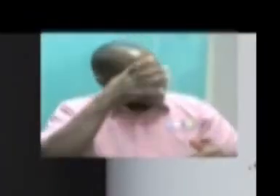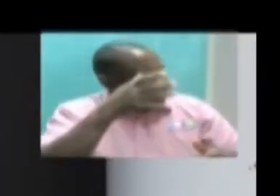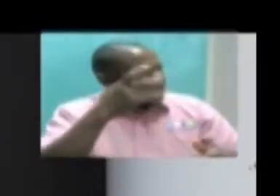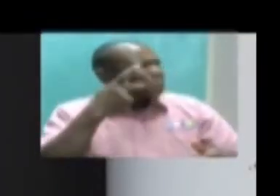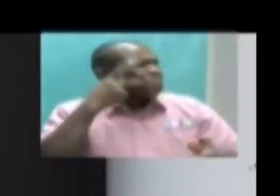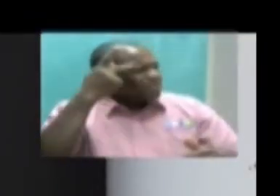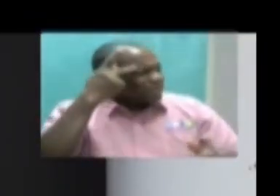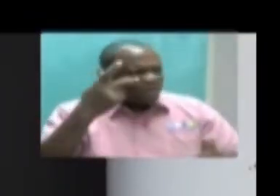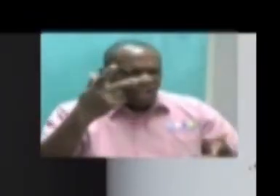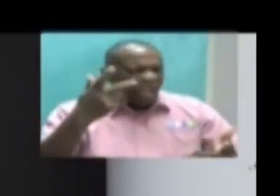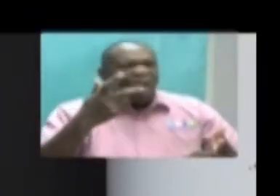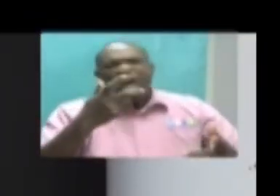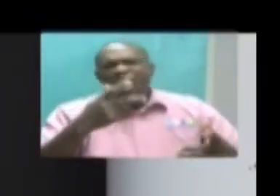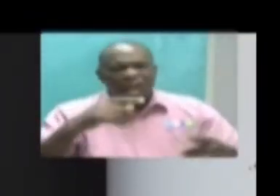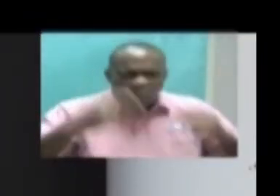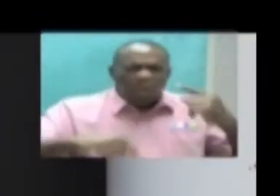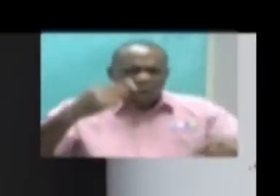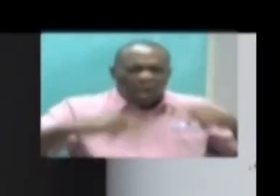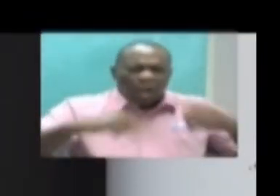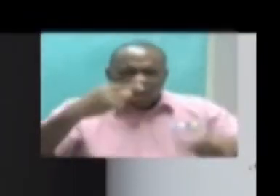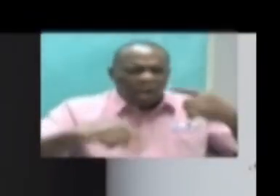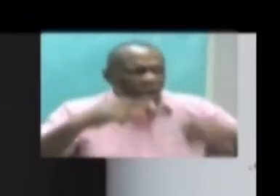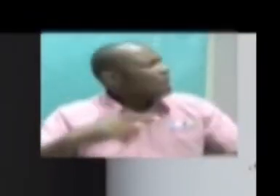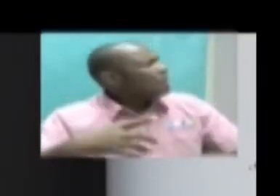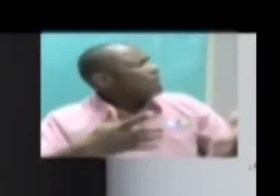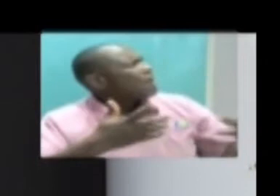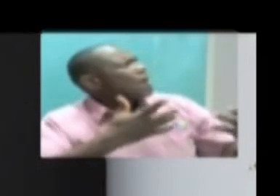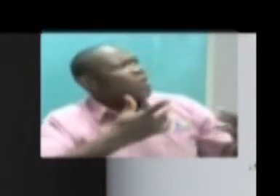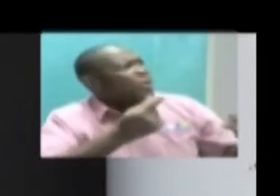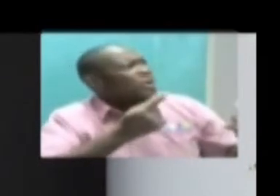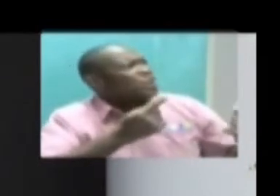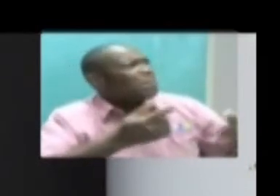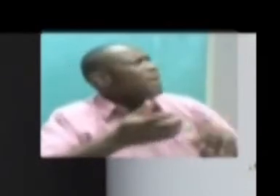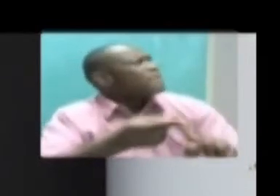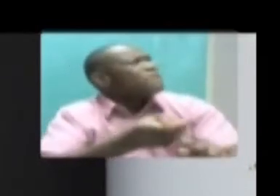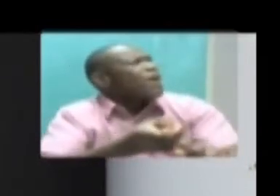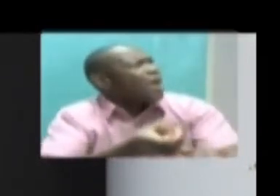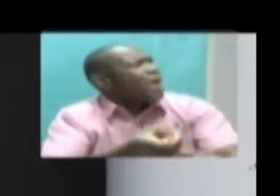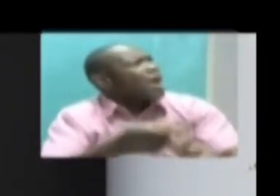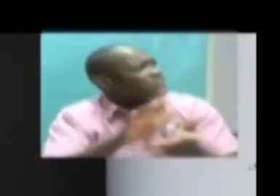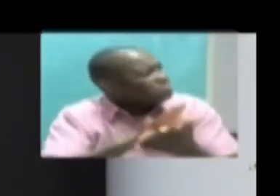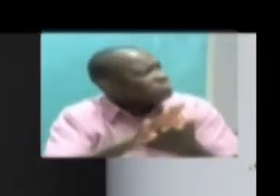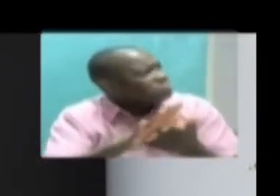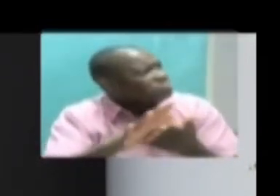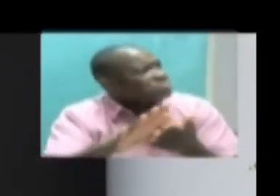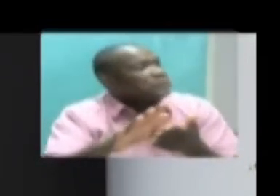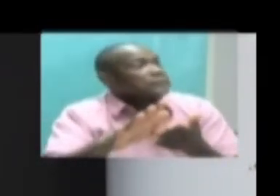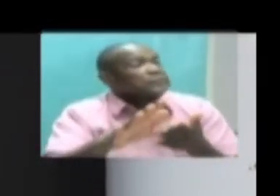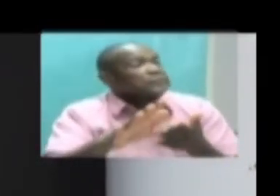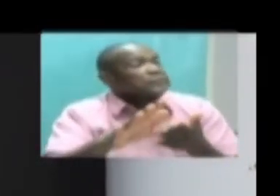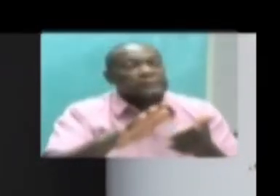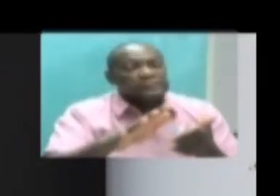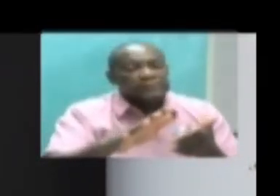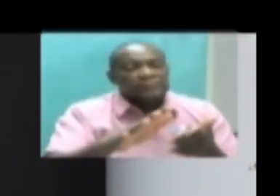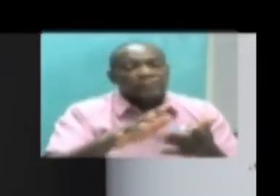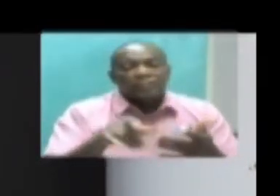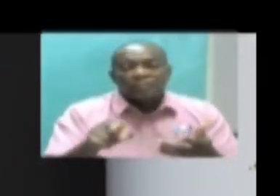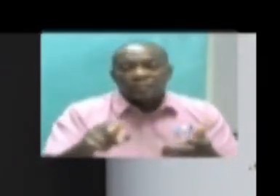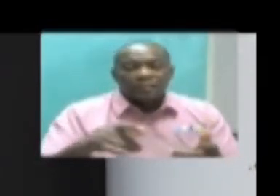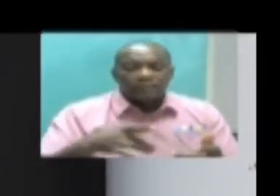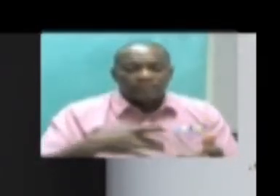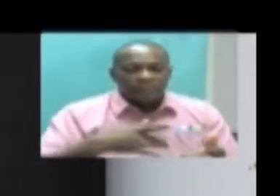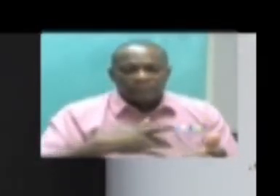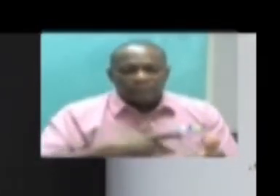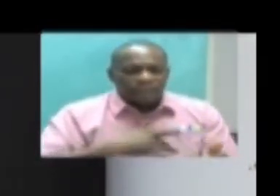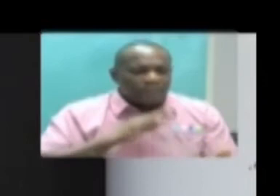this person or feeling guilty and not wanting to talk about it because they were complicit in it. They felt as if they were a willing partner. Mm-hmm. So